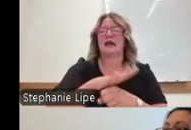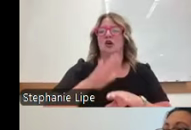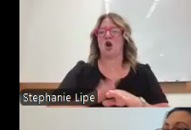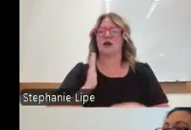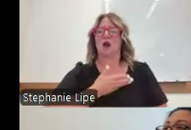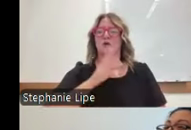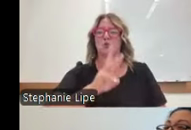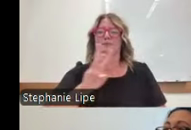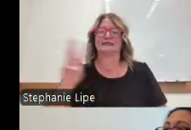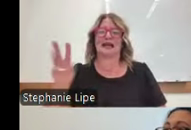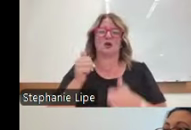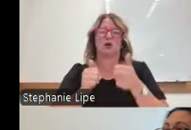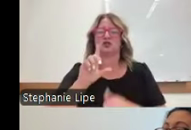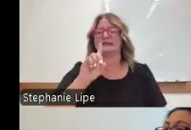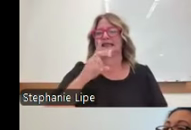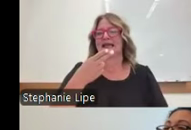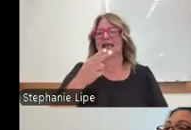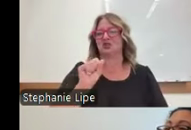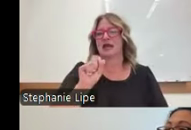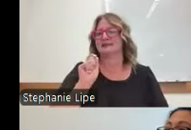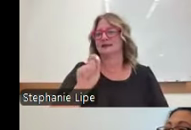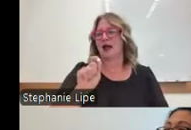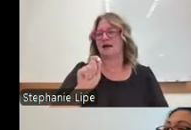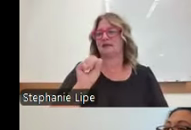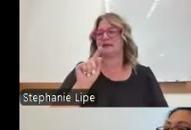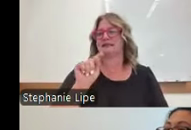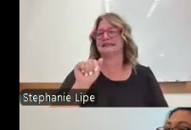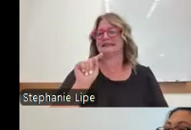office locator on our website, which is